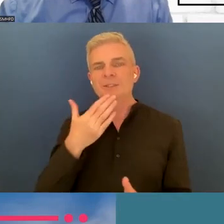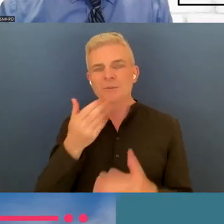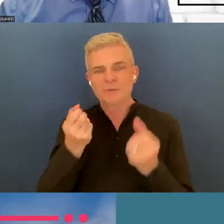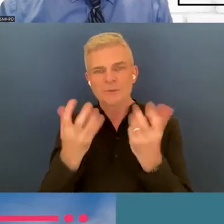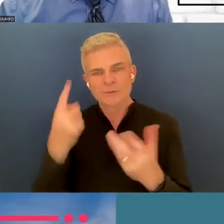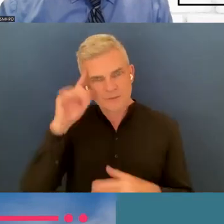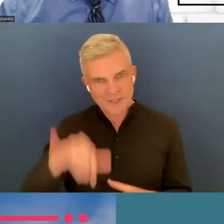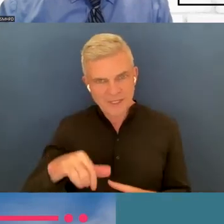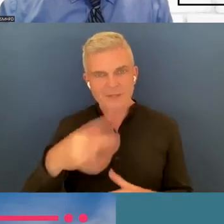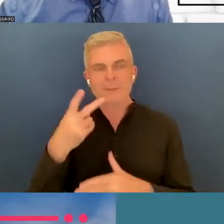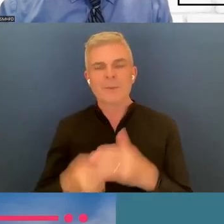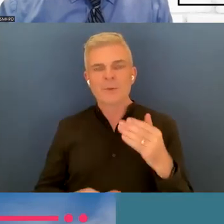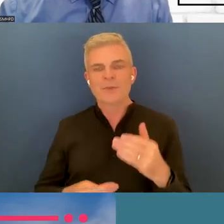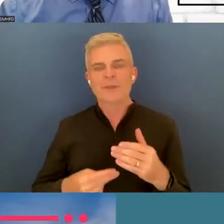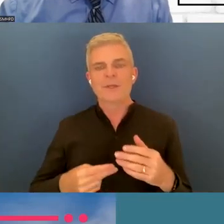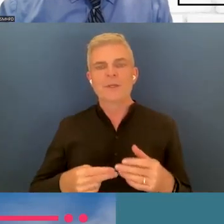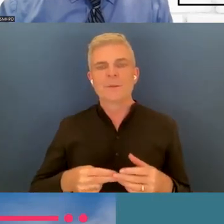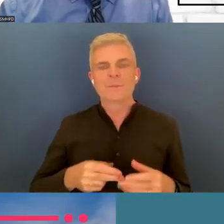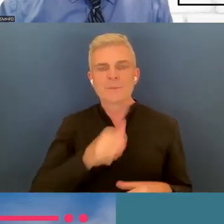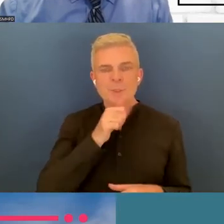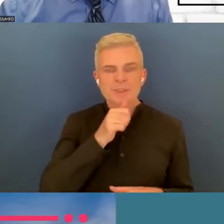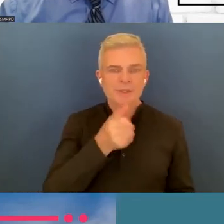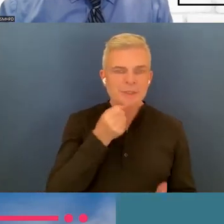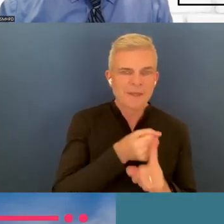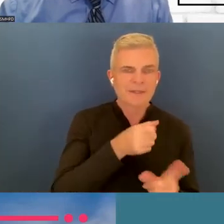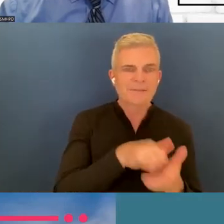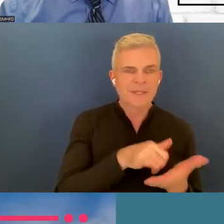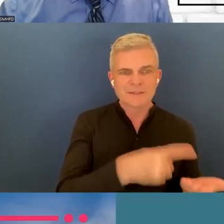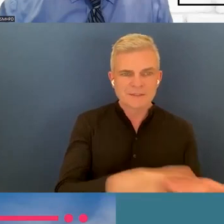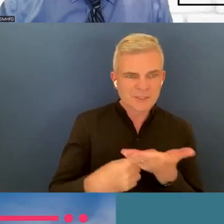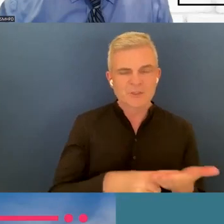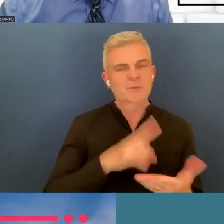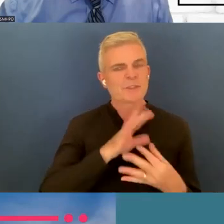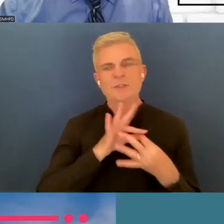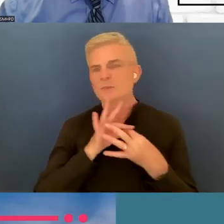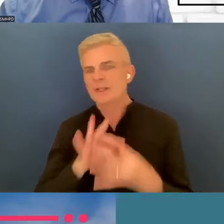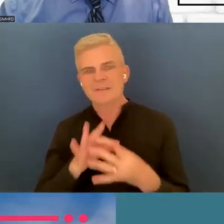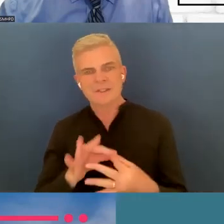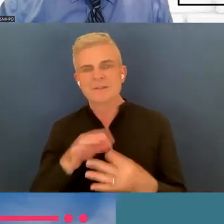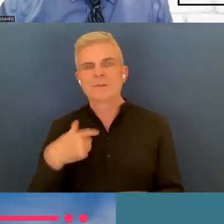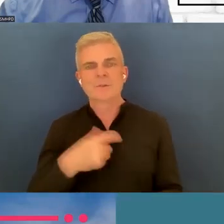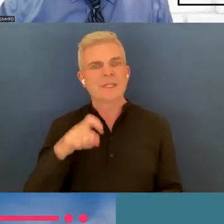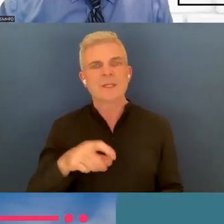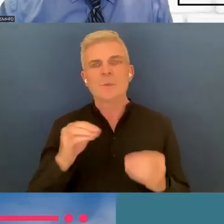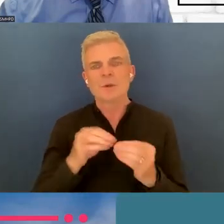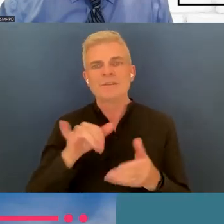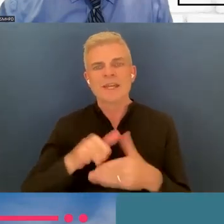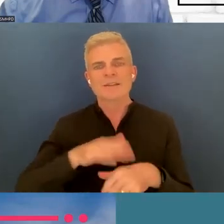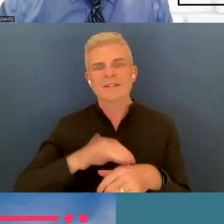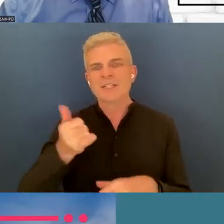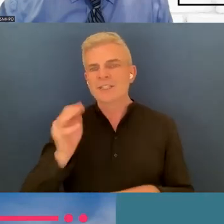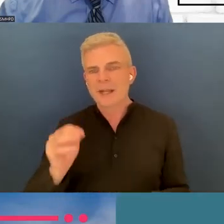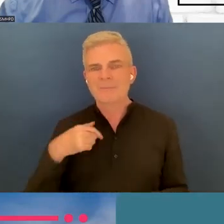But both personal impact of this discussion, it's so relevant. We need more of these on the Jam. I'm always such a fan